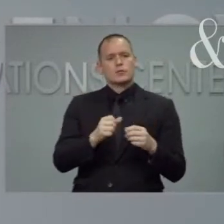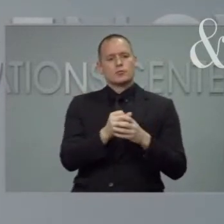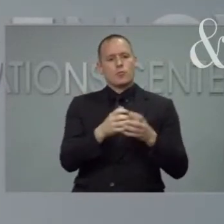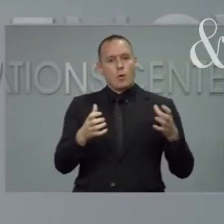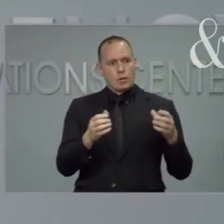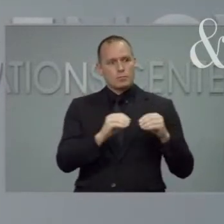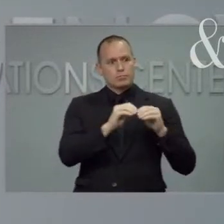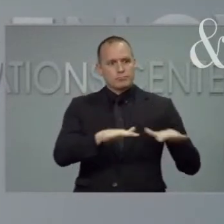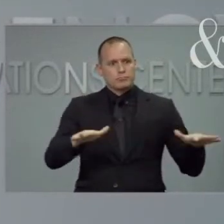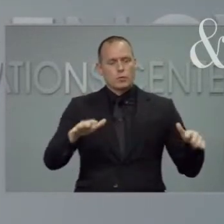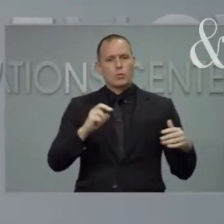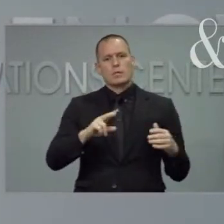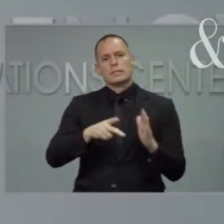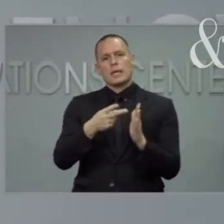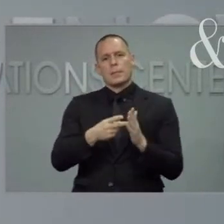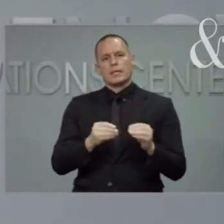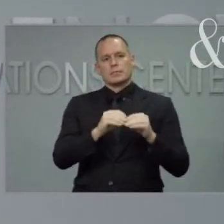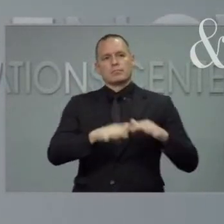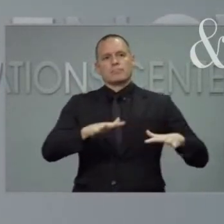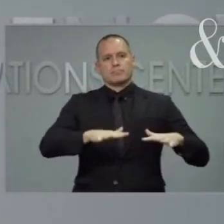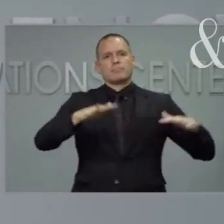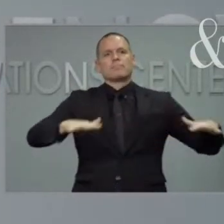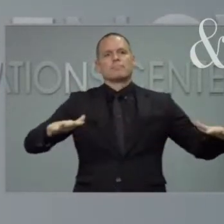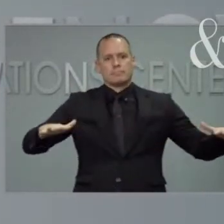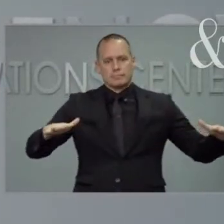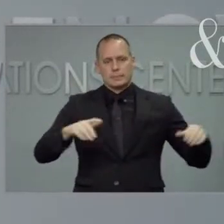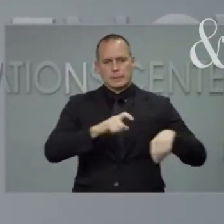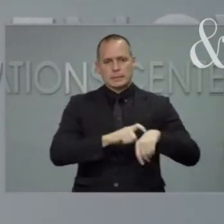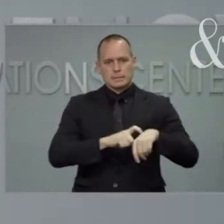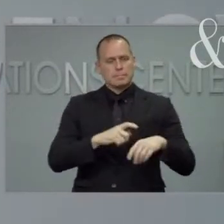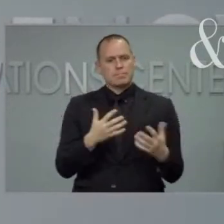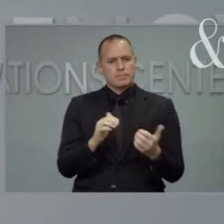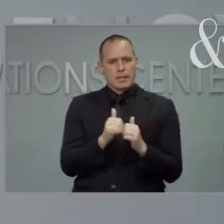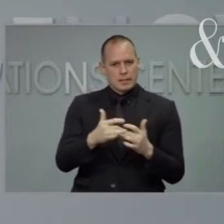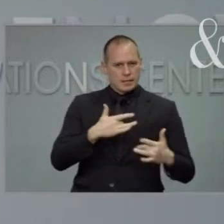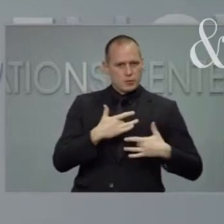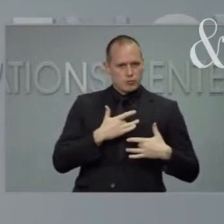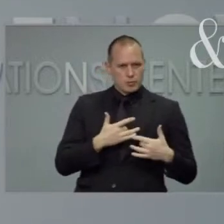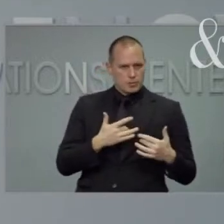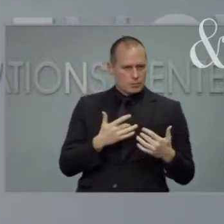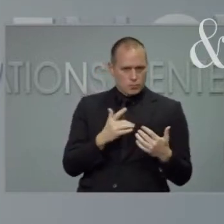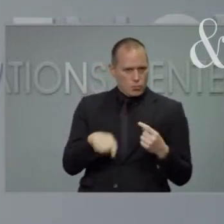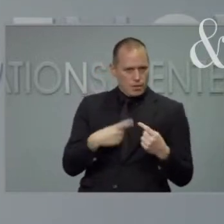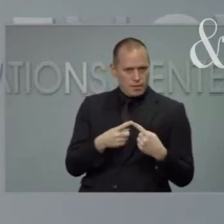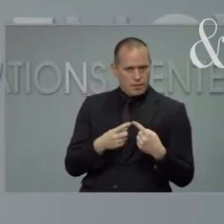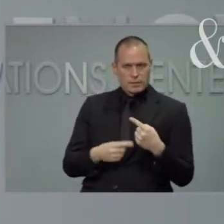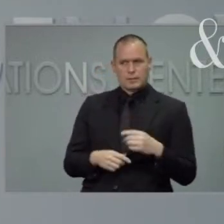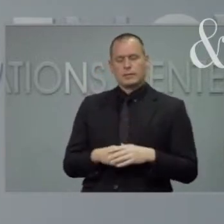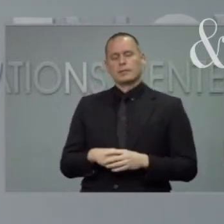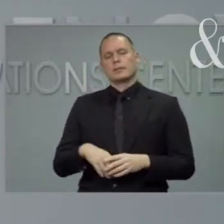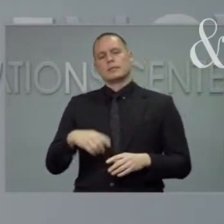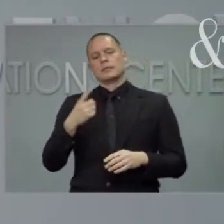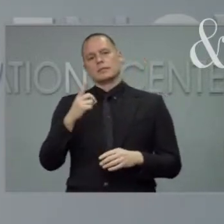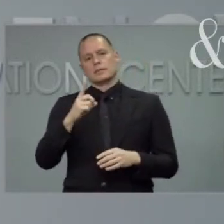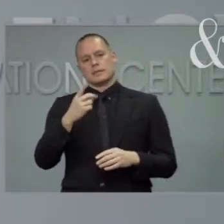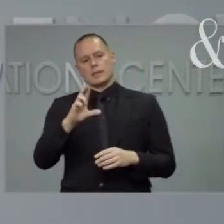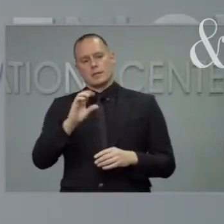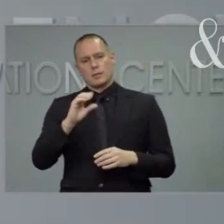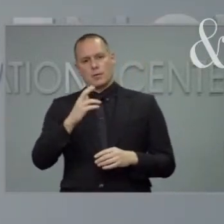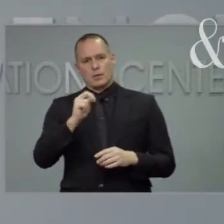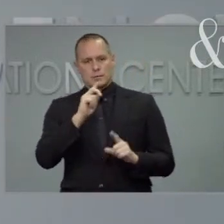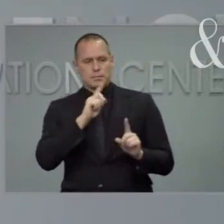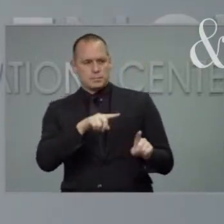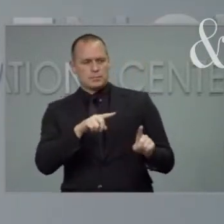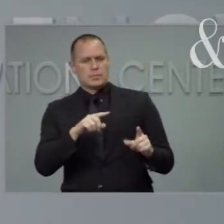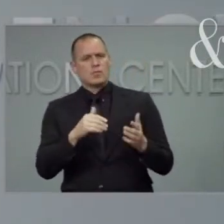bigger concern for you all? Thanks, Michael, for bringing up the concerns about the new kinds of this virus that we are seeing circulating. We're